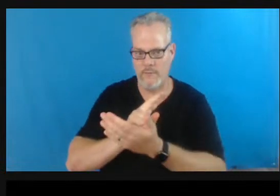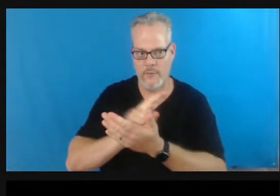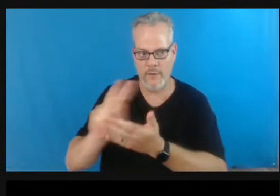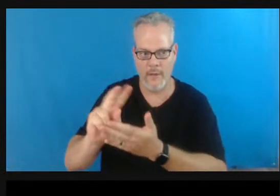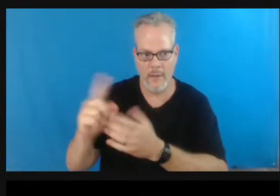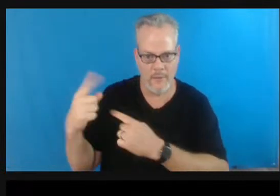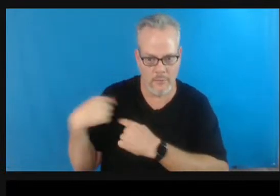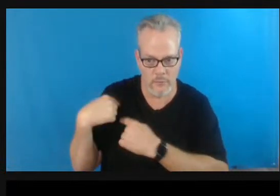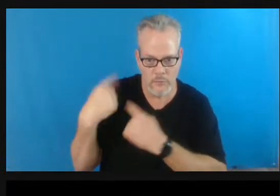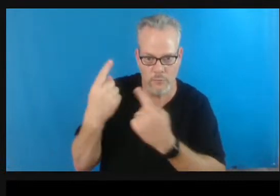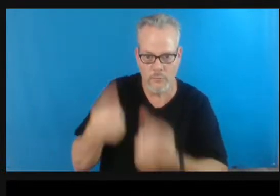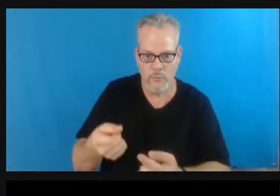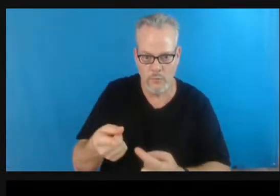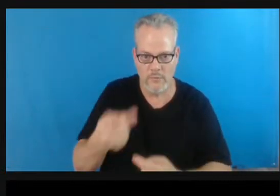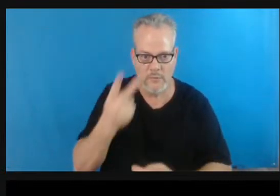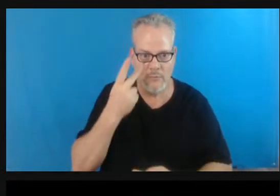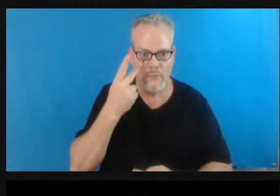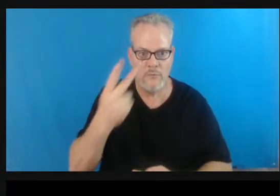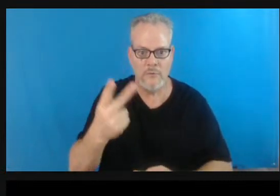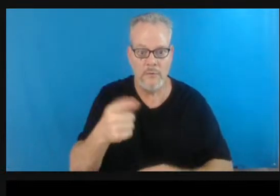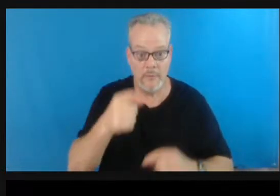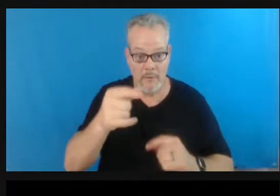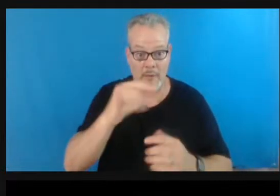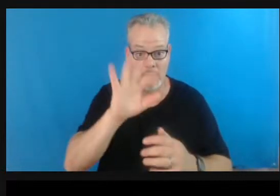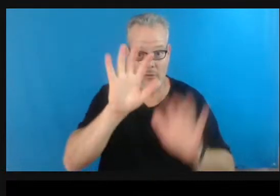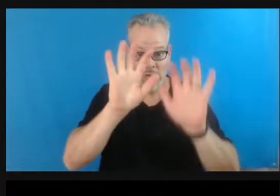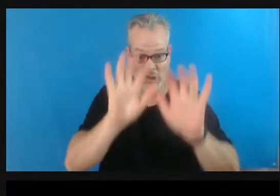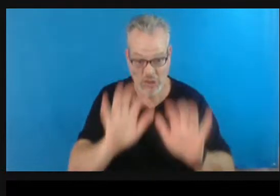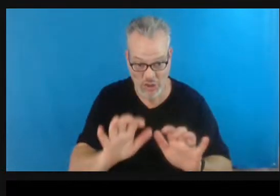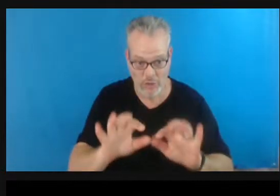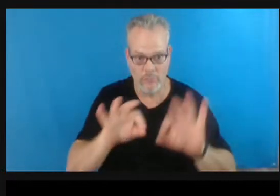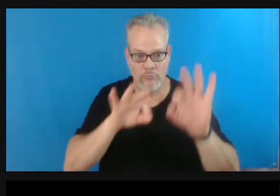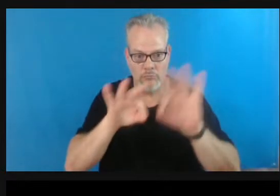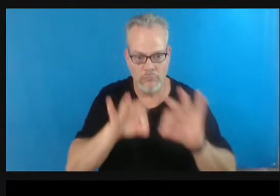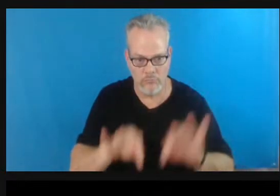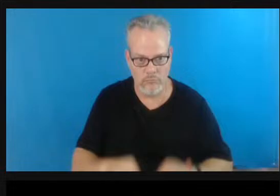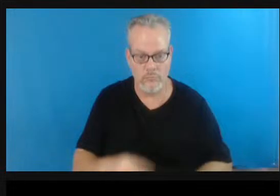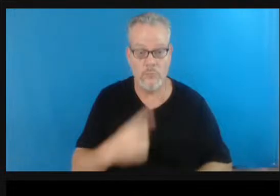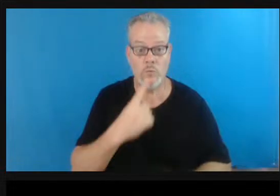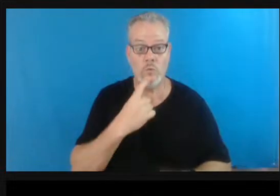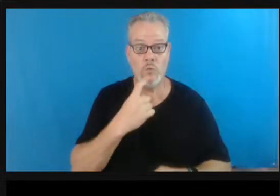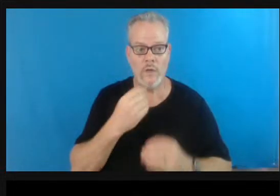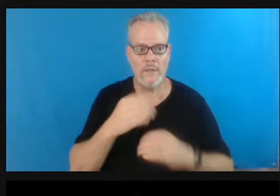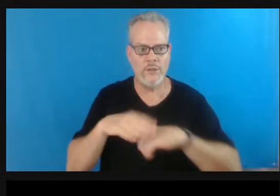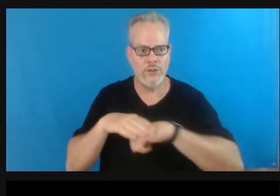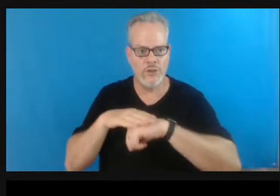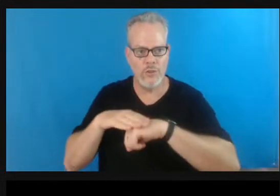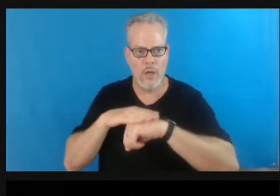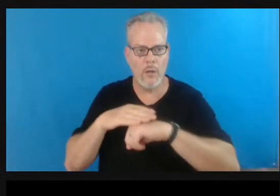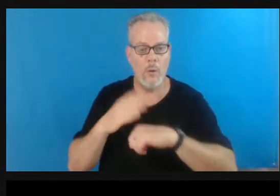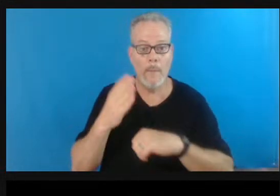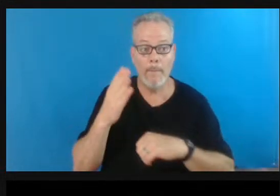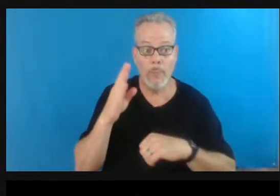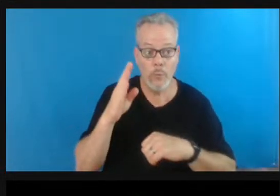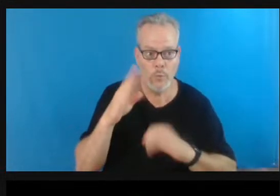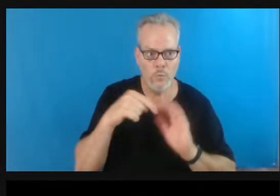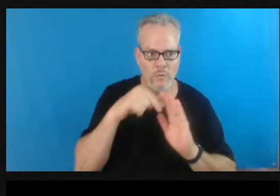are plotted by depth, with the reds being shallower and the blues and greens being